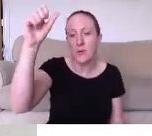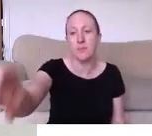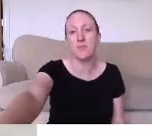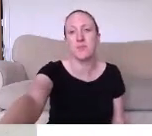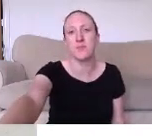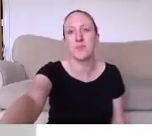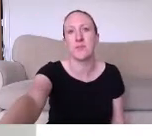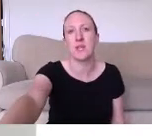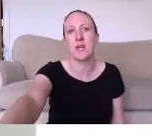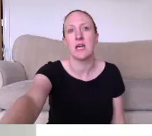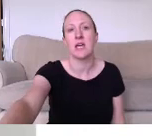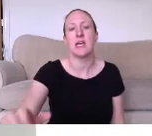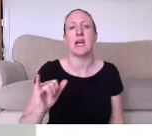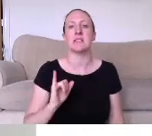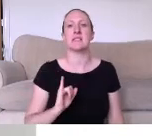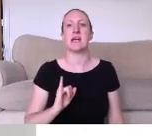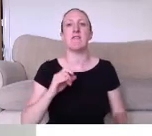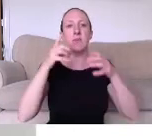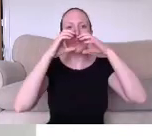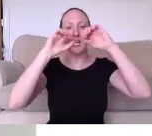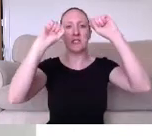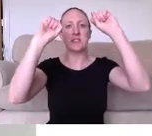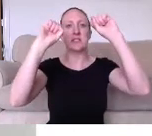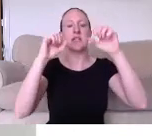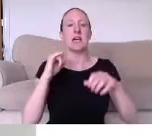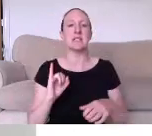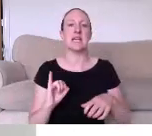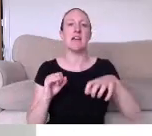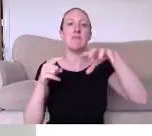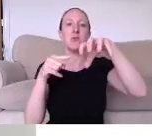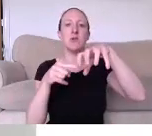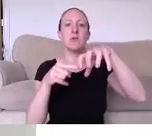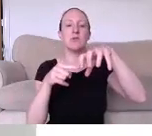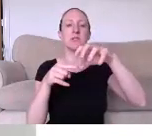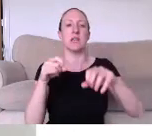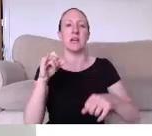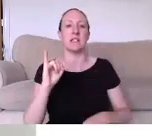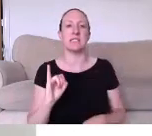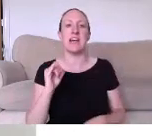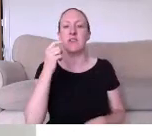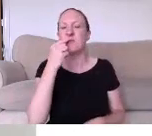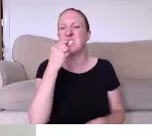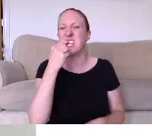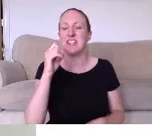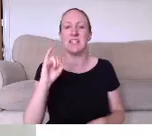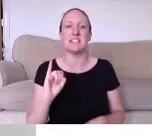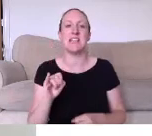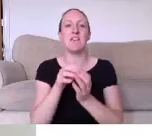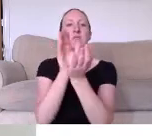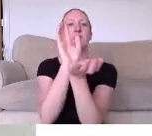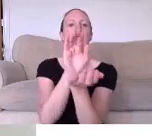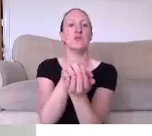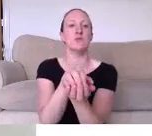know? He has terrible tusks and terrible claws and terrible teeth in